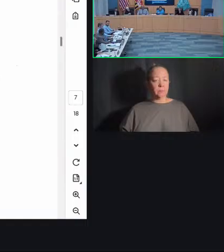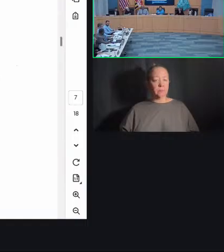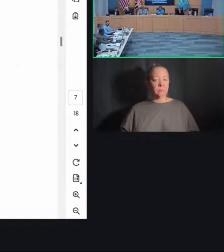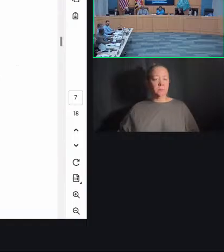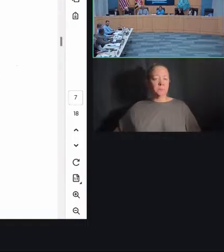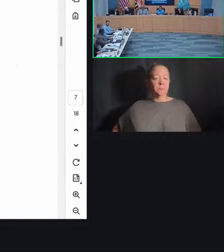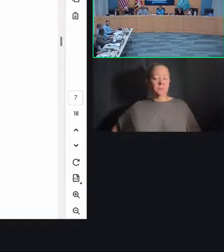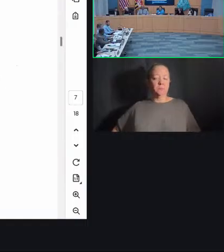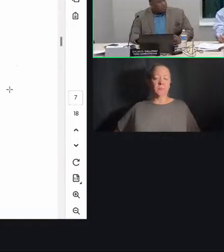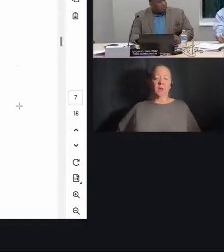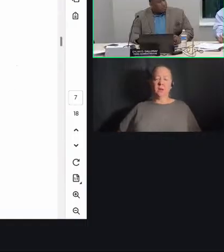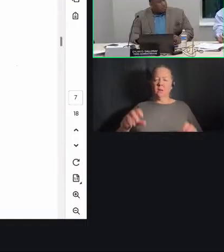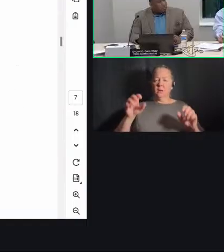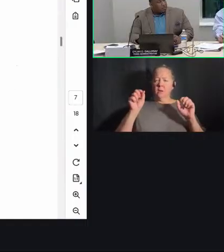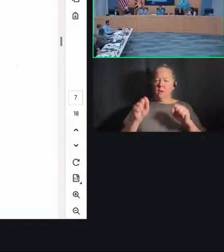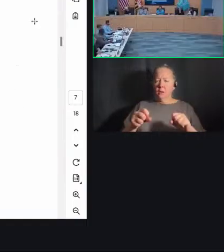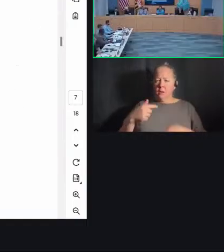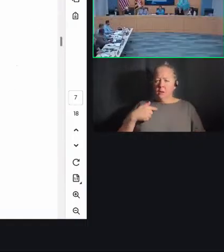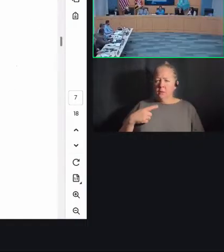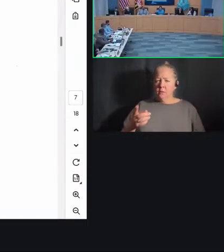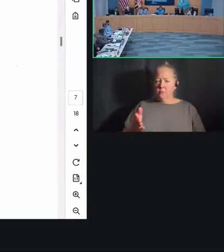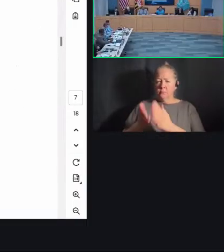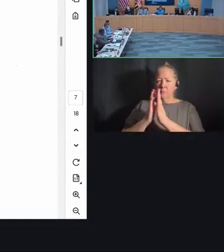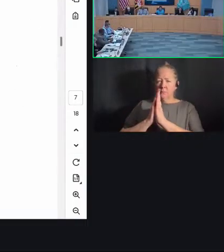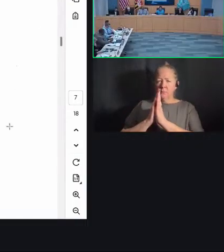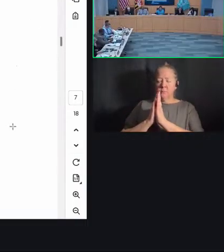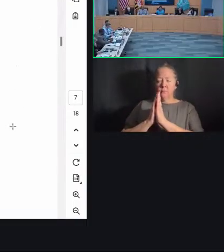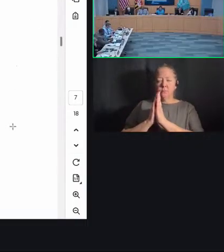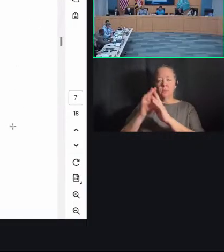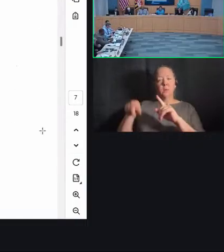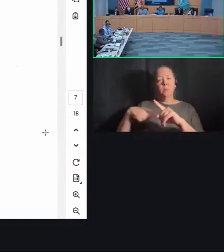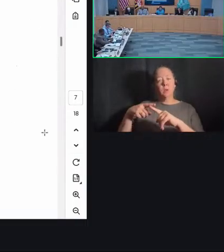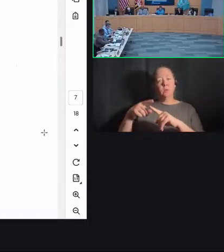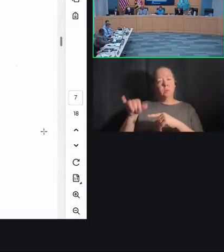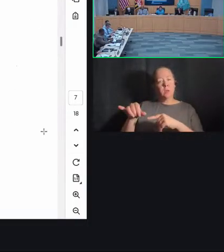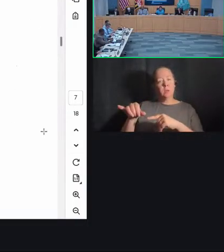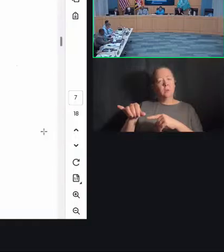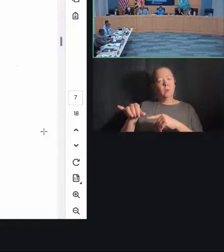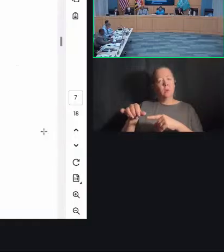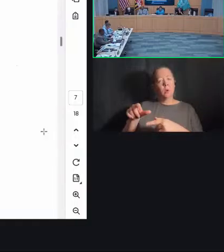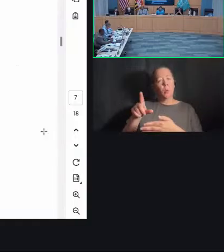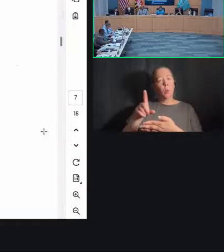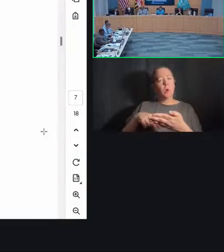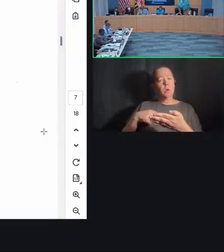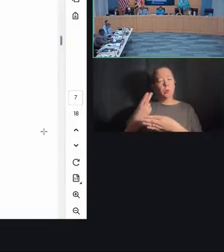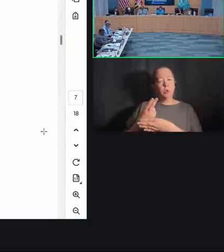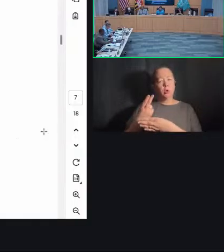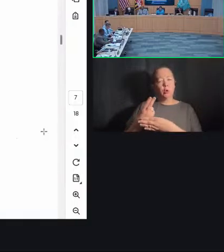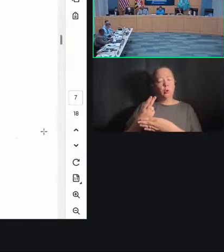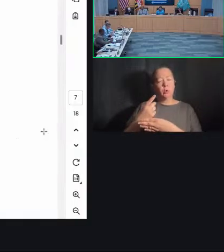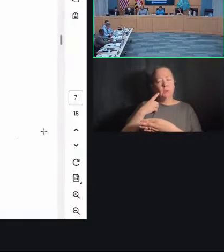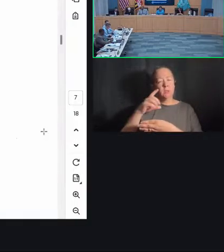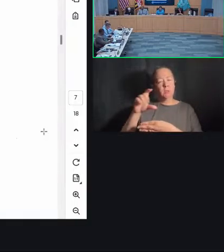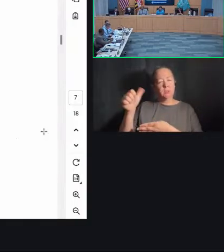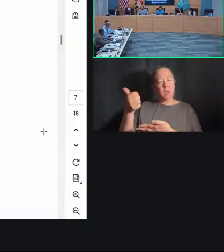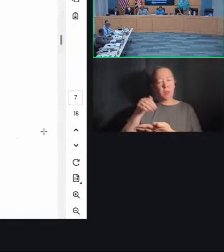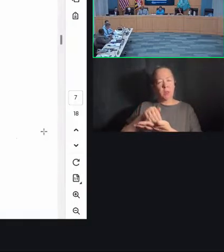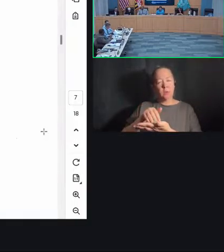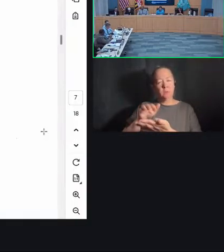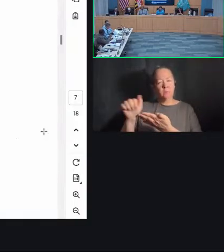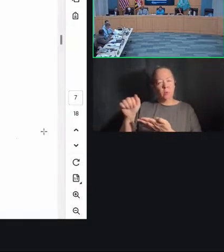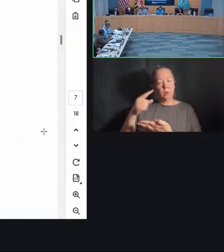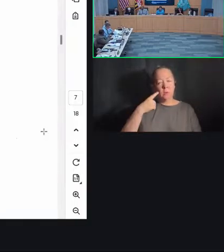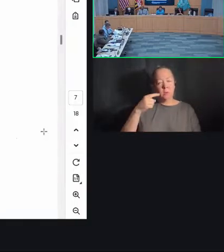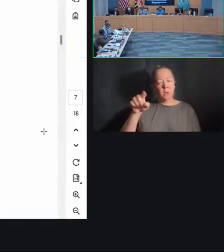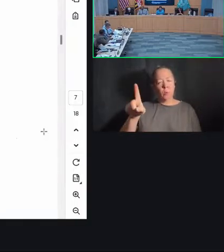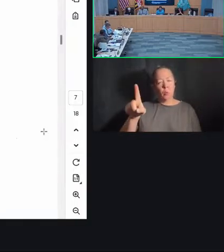Can I ask, along that line, what do we use 120 for, the $10,000? We've used 2,700